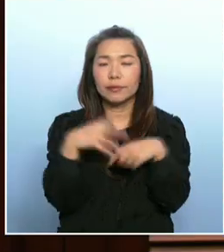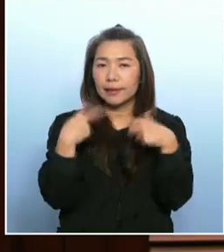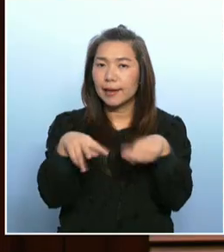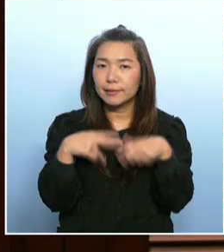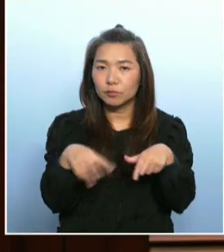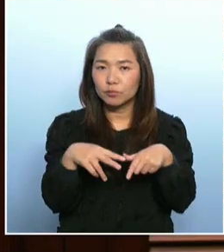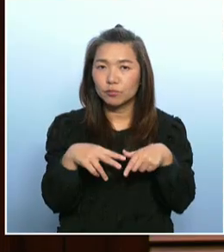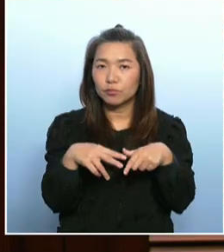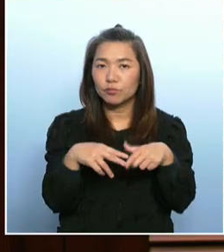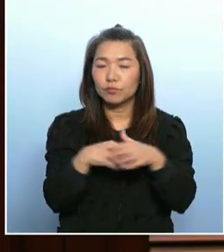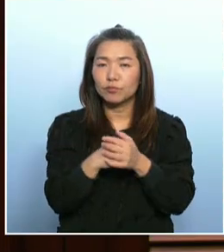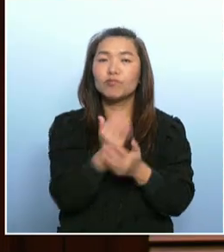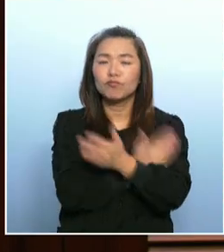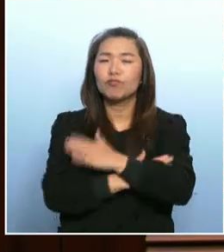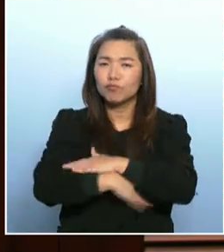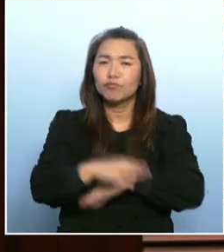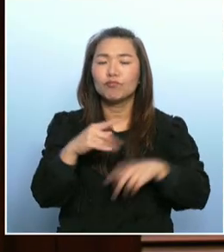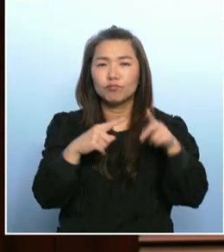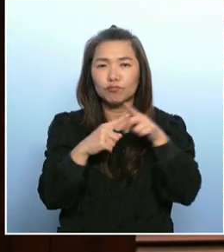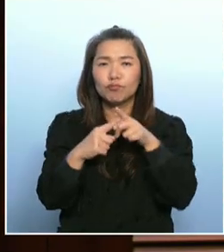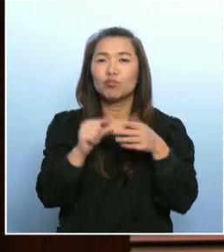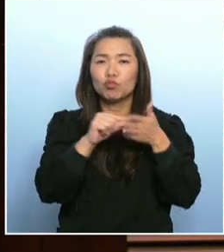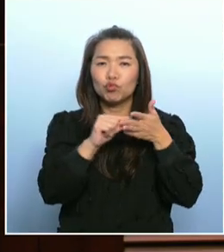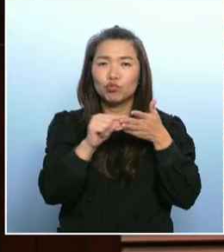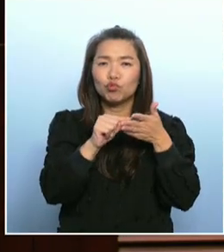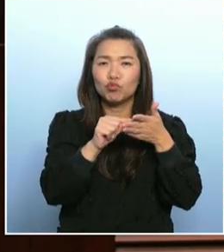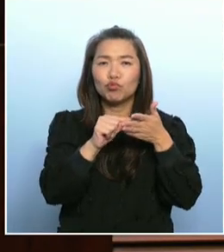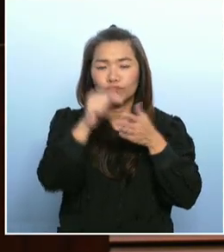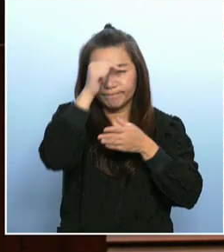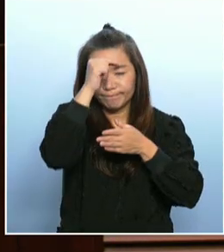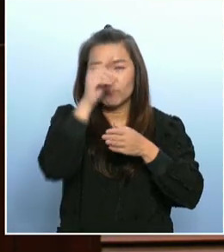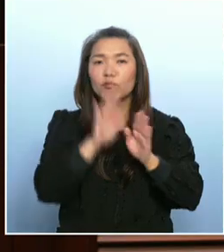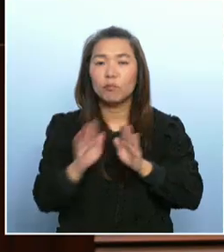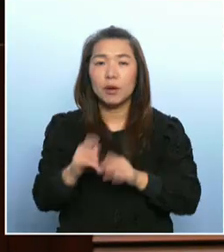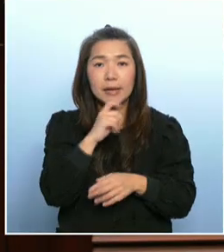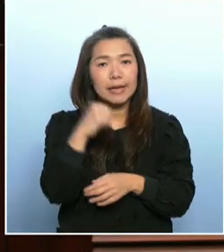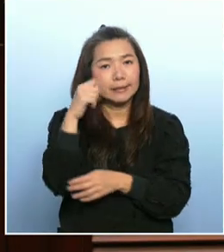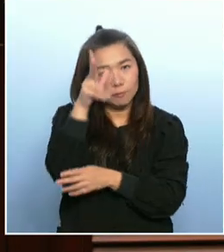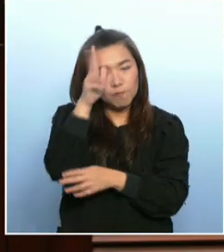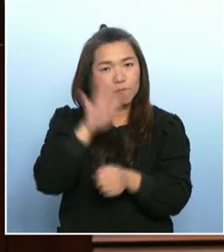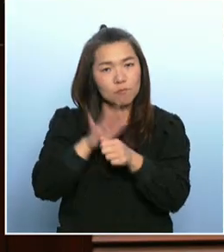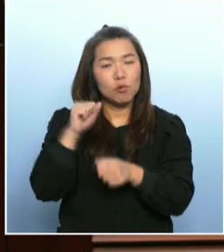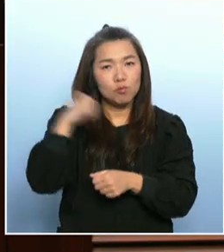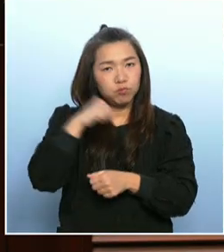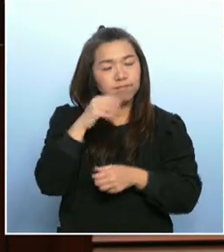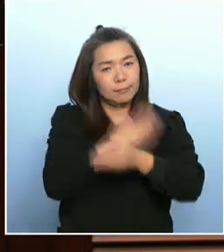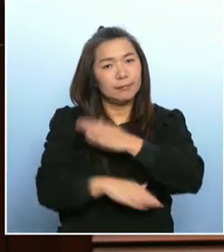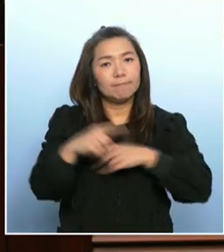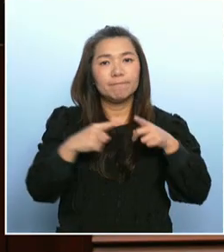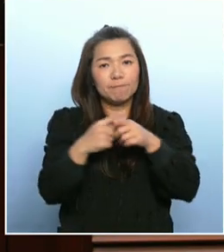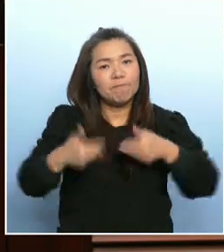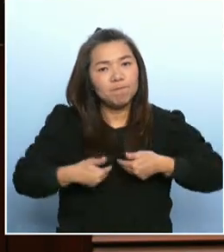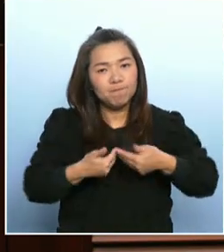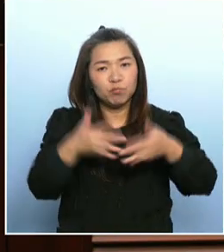the Undersecretary for briefing us on the residential care services for PWDs. It is said that the